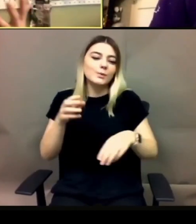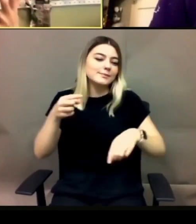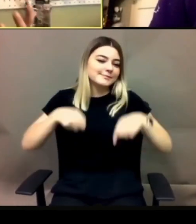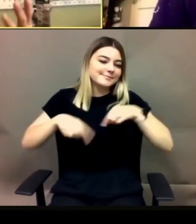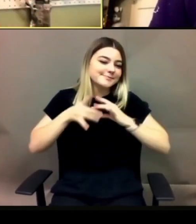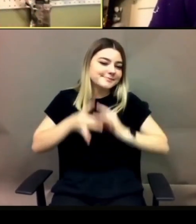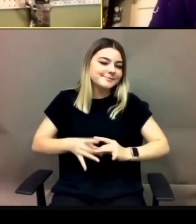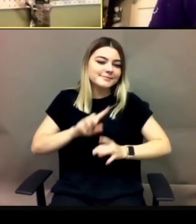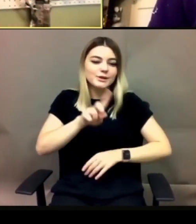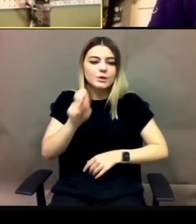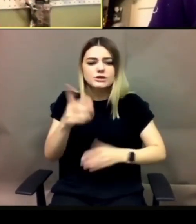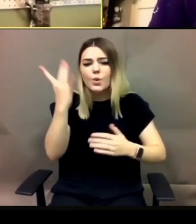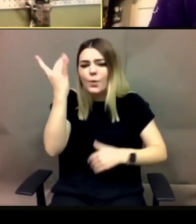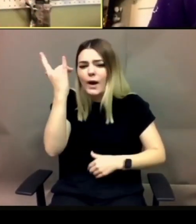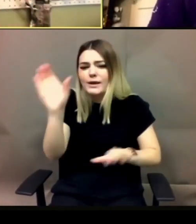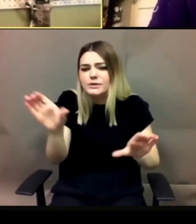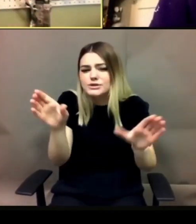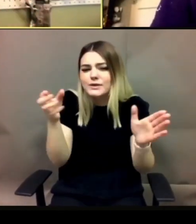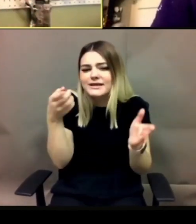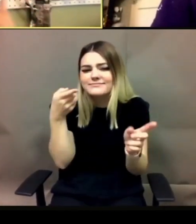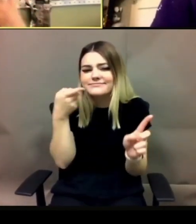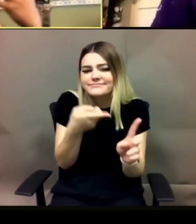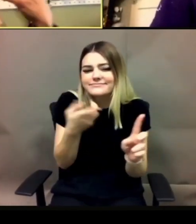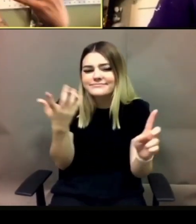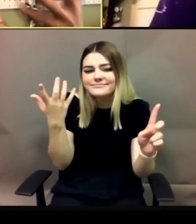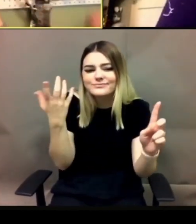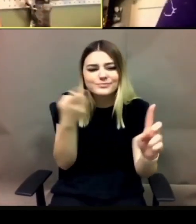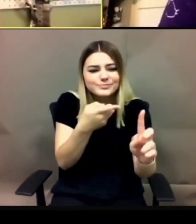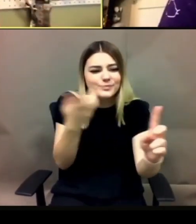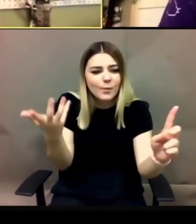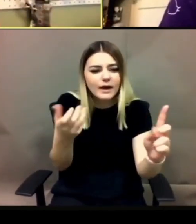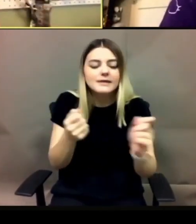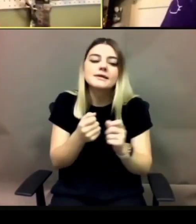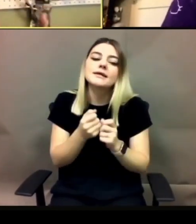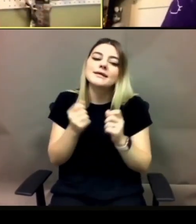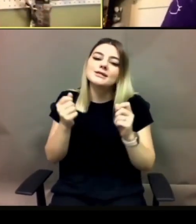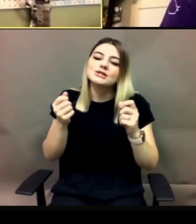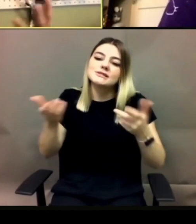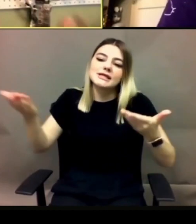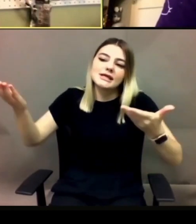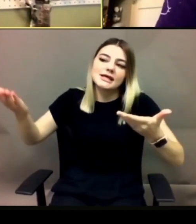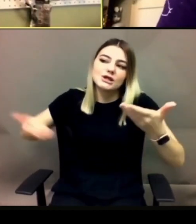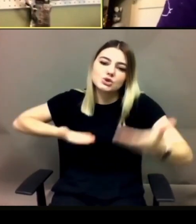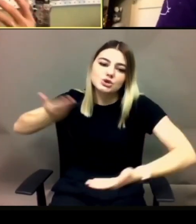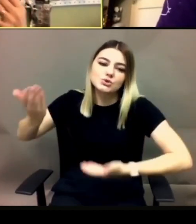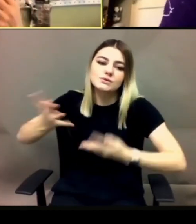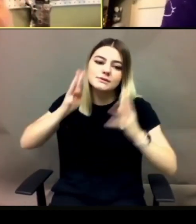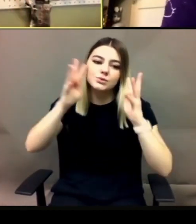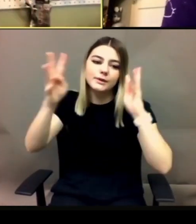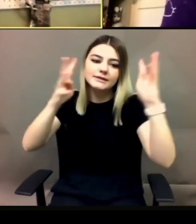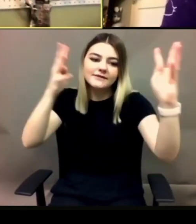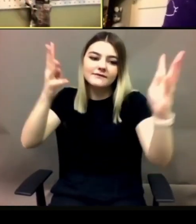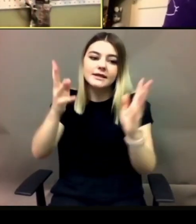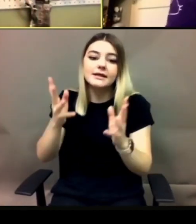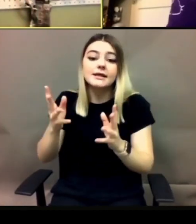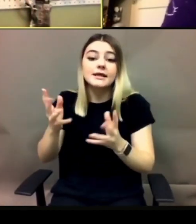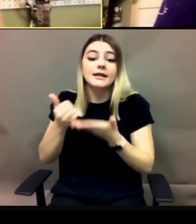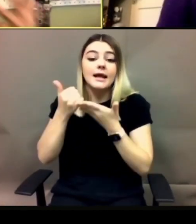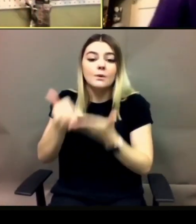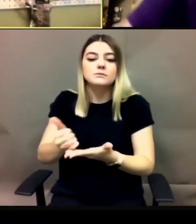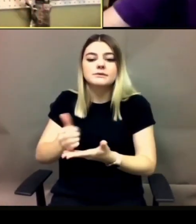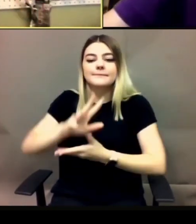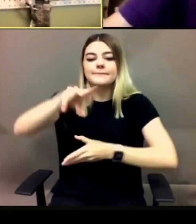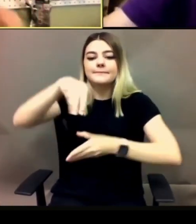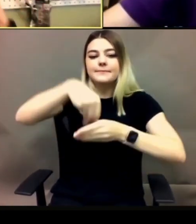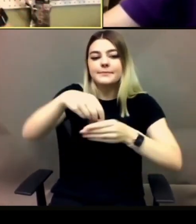it introduces creativity to our students. It gets them engaged with science and math, but they're also playing games